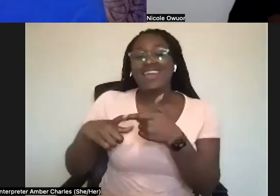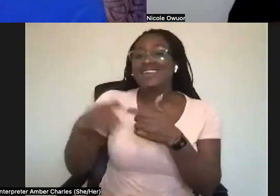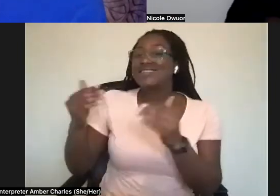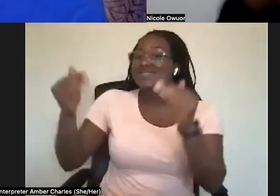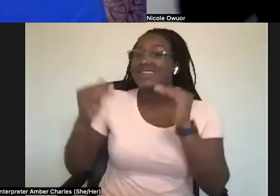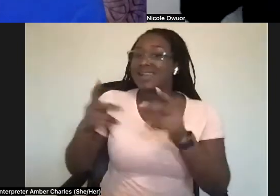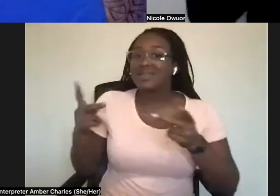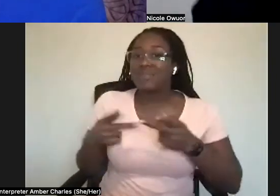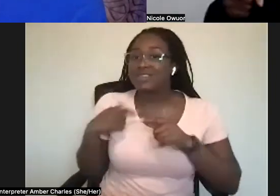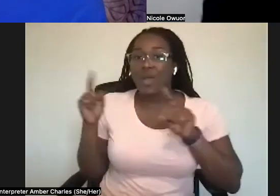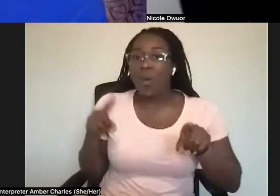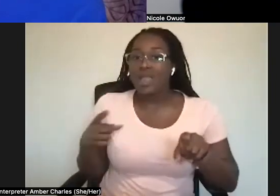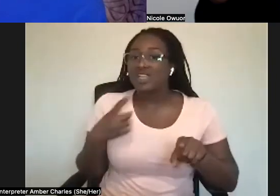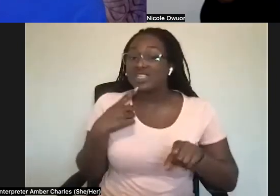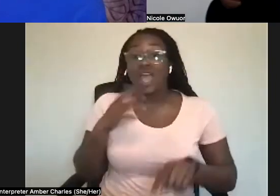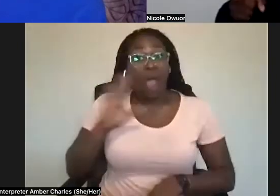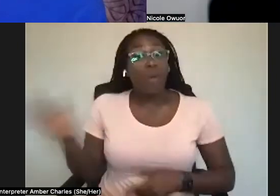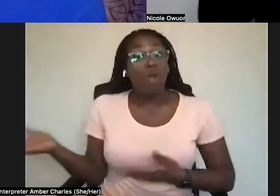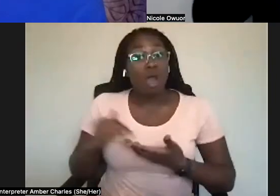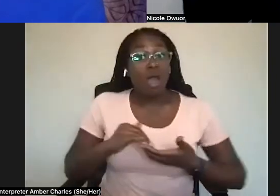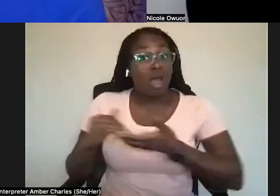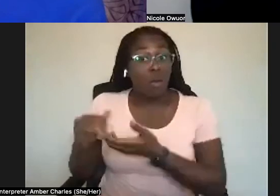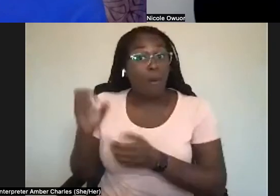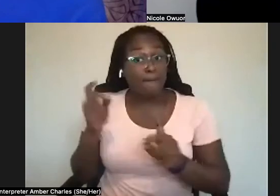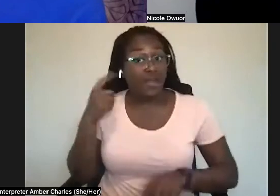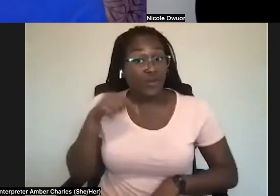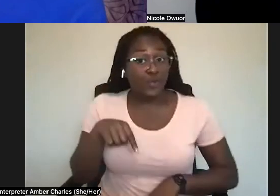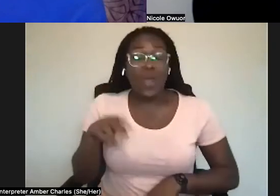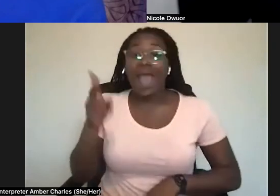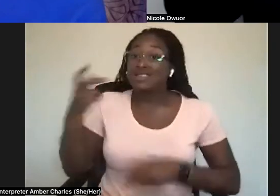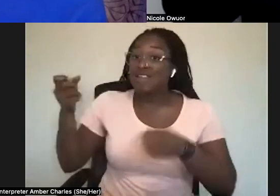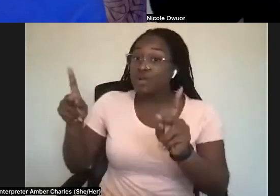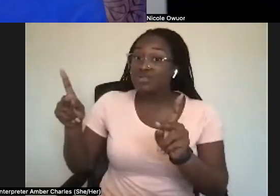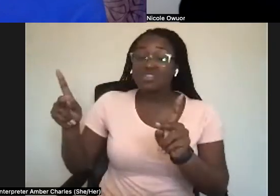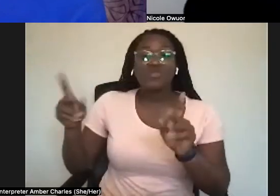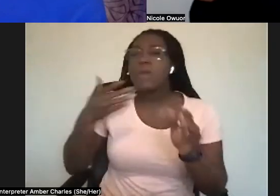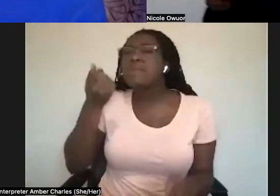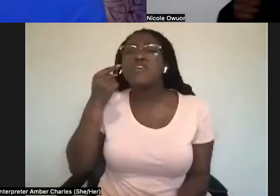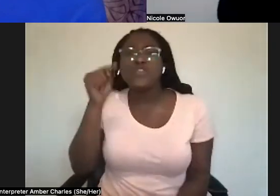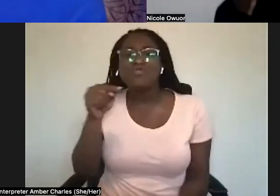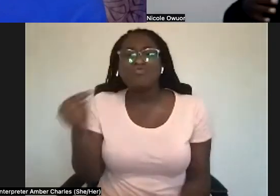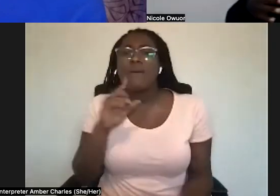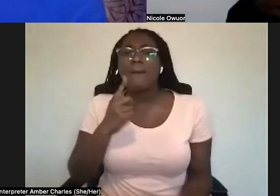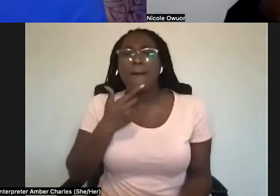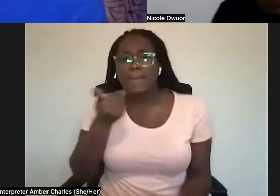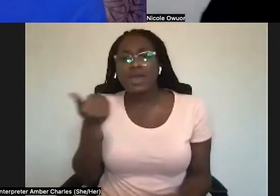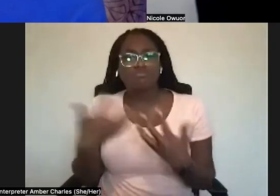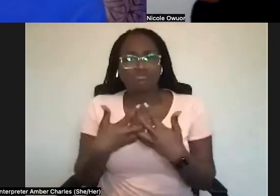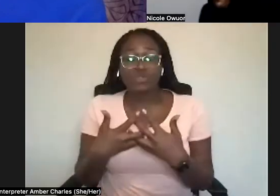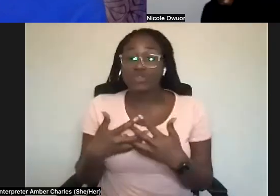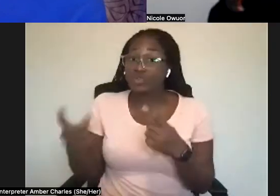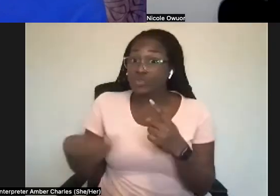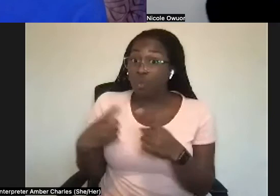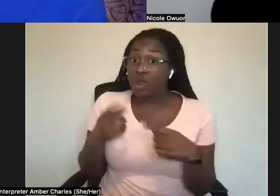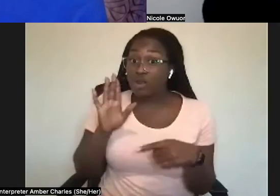somebody was like, I'm coming back for you, or I see this opportunity that would be better for you. So as you